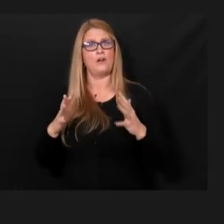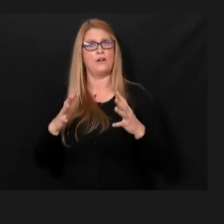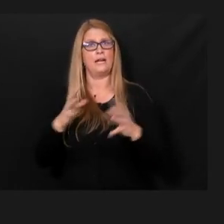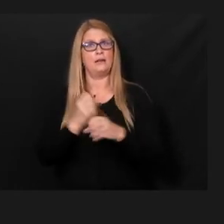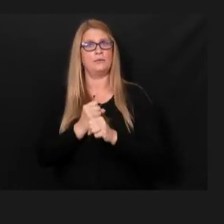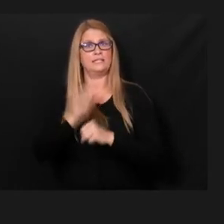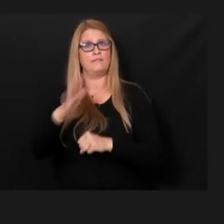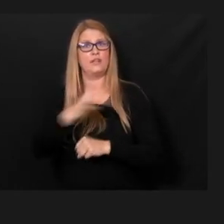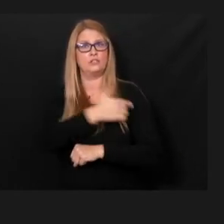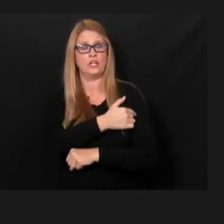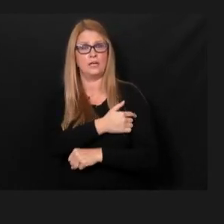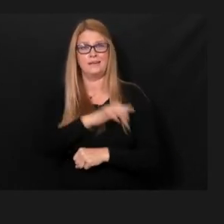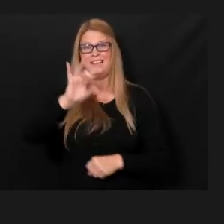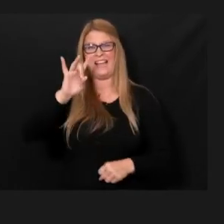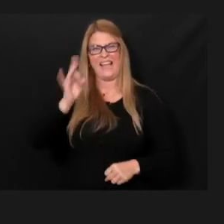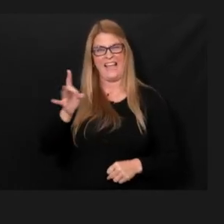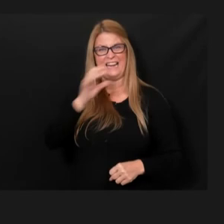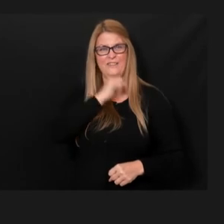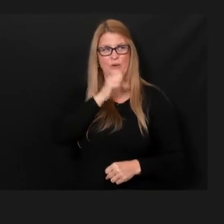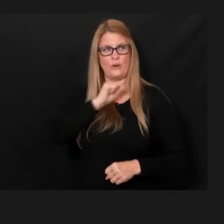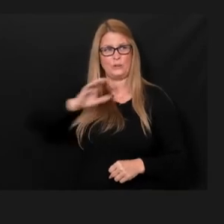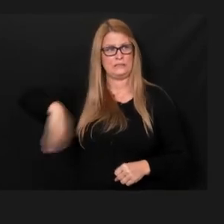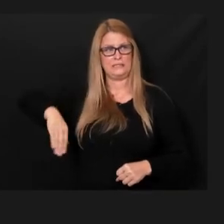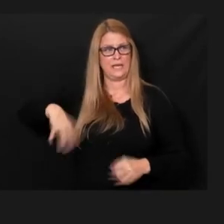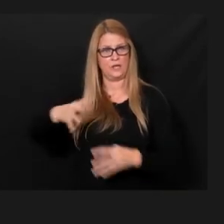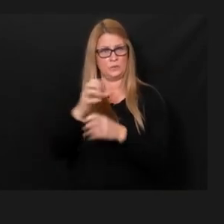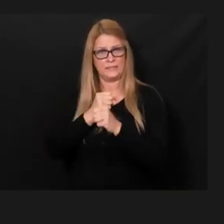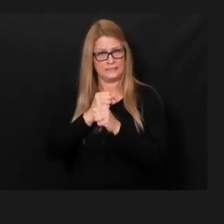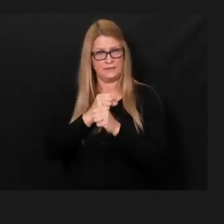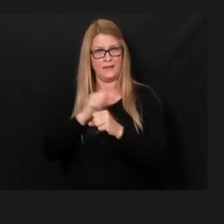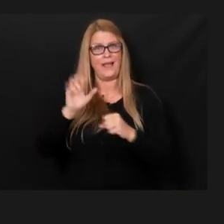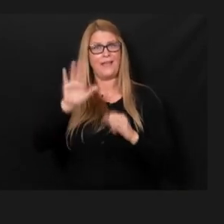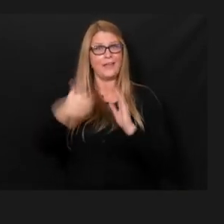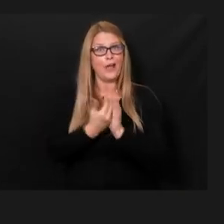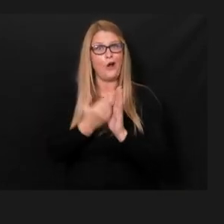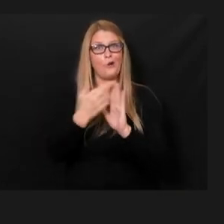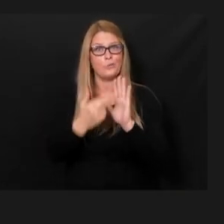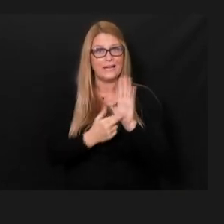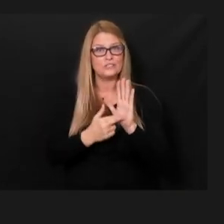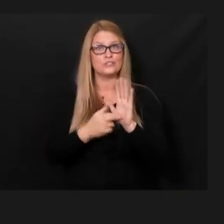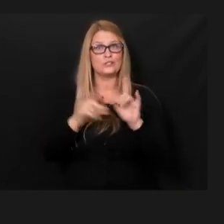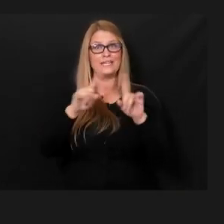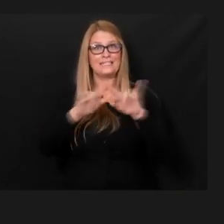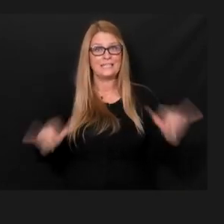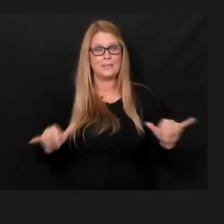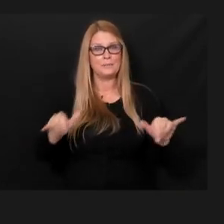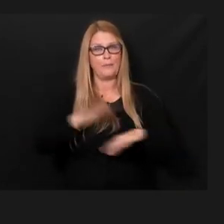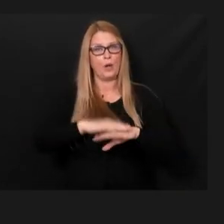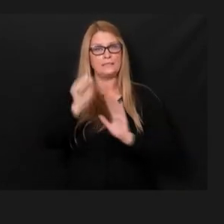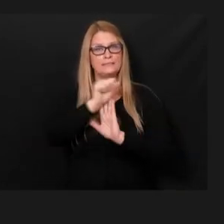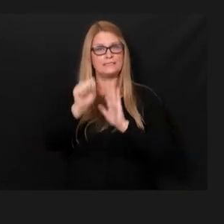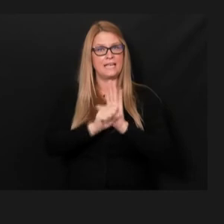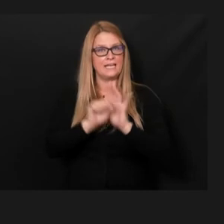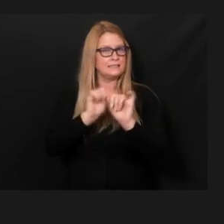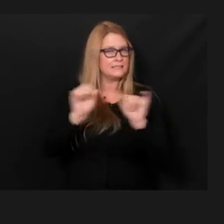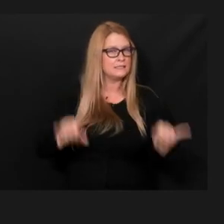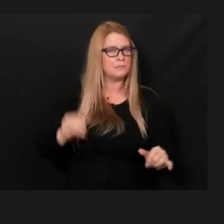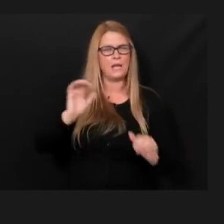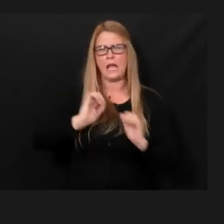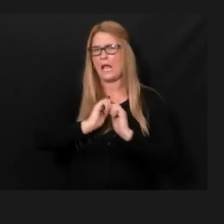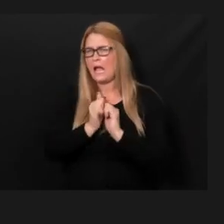The 80-year-olds have not. Again, they were all registered at the exact same time on the state system. Can you tell me how specifically that would